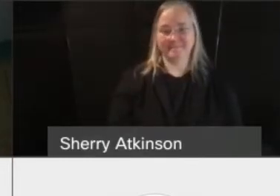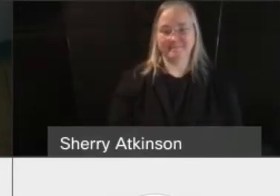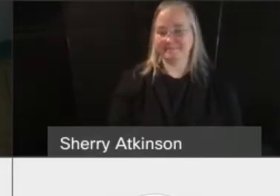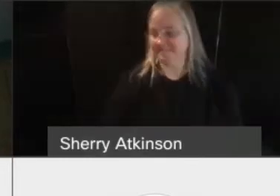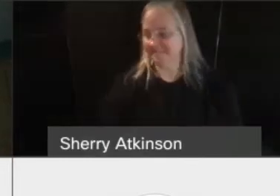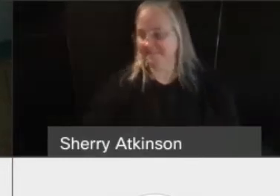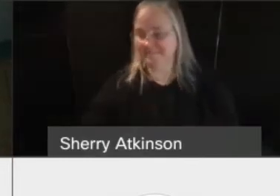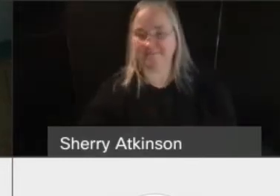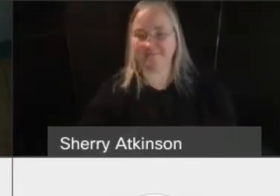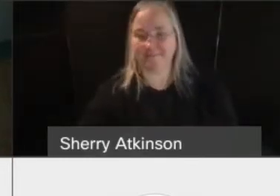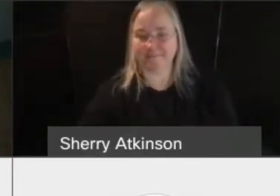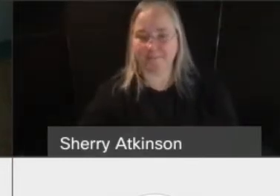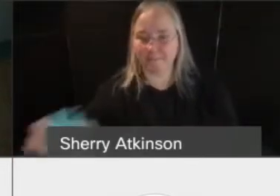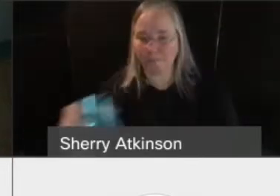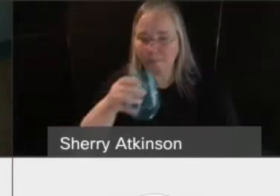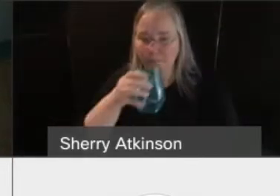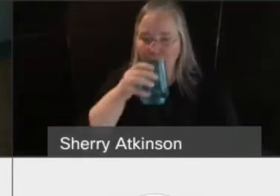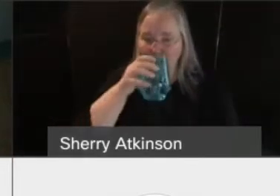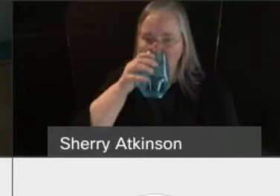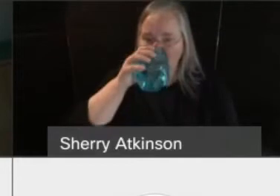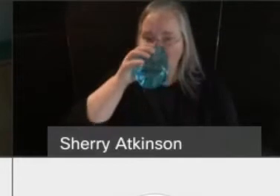Well, good morning, everybody.